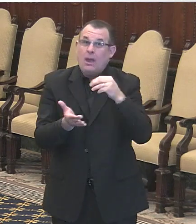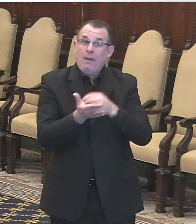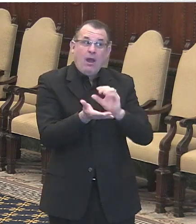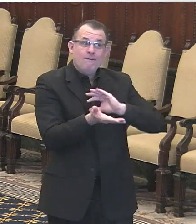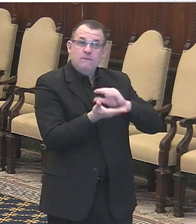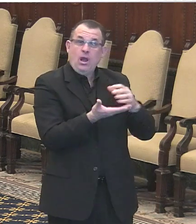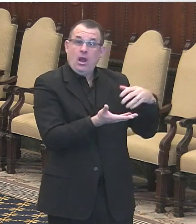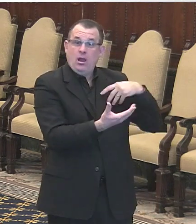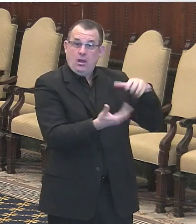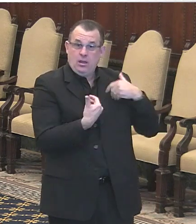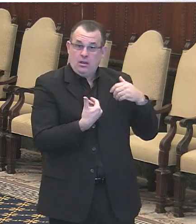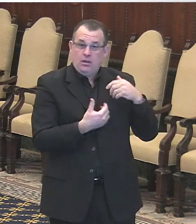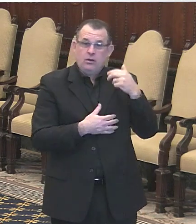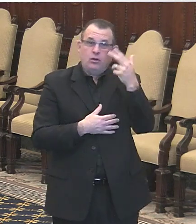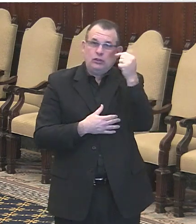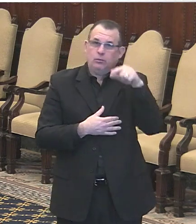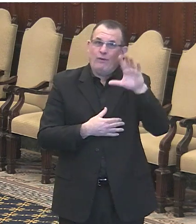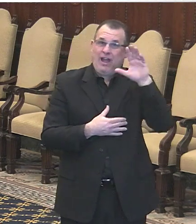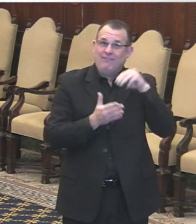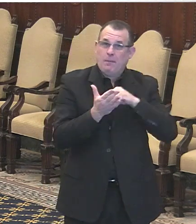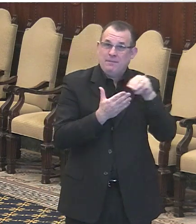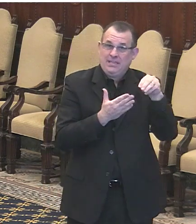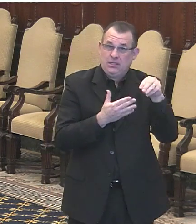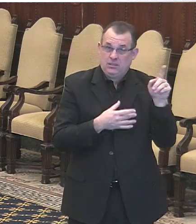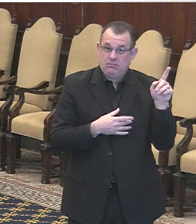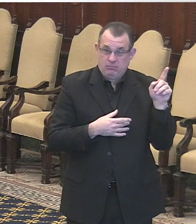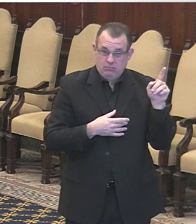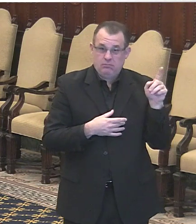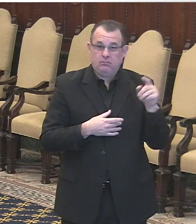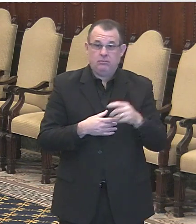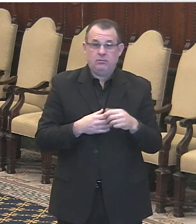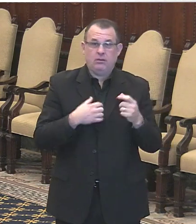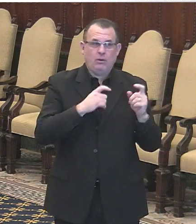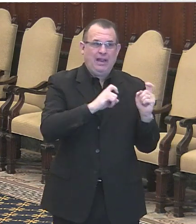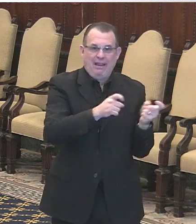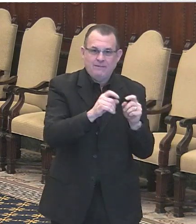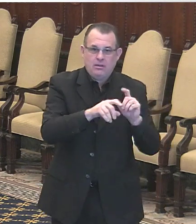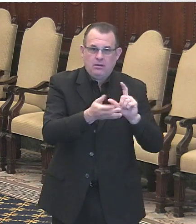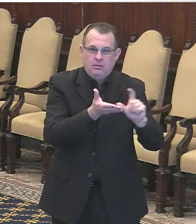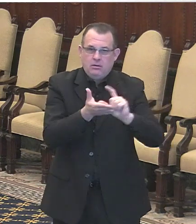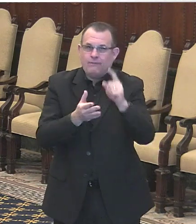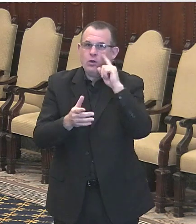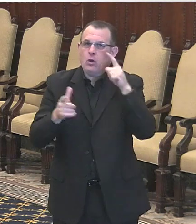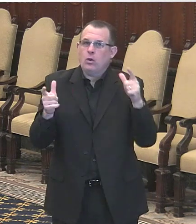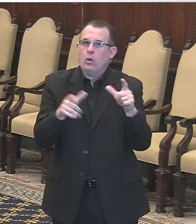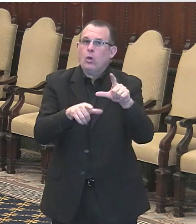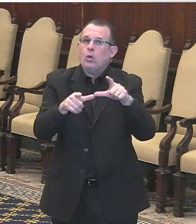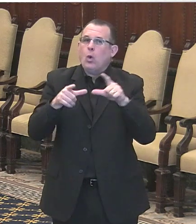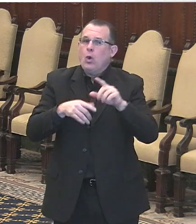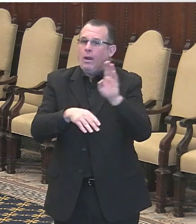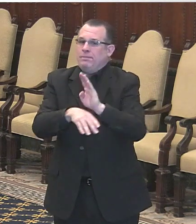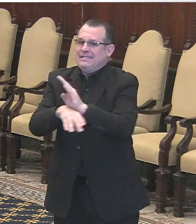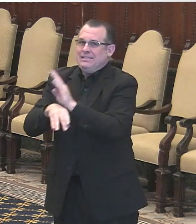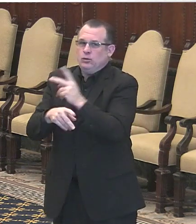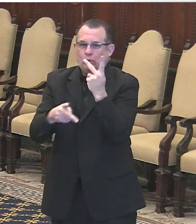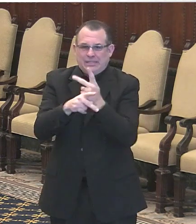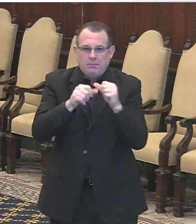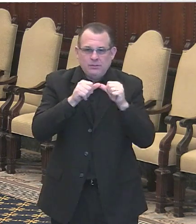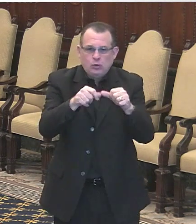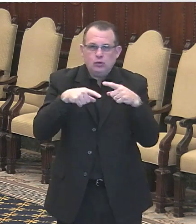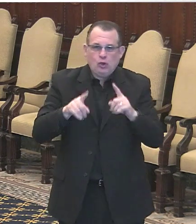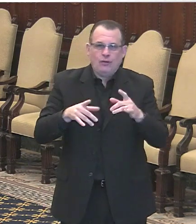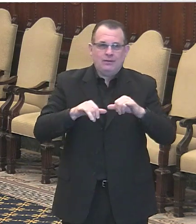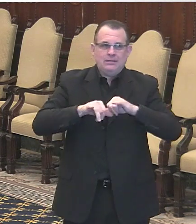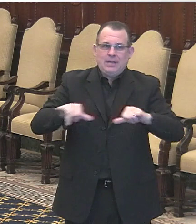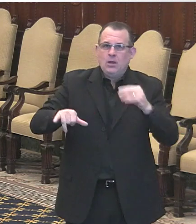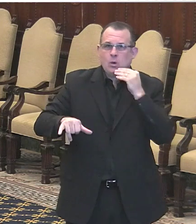million will go to these local businesses and help them weather the storm as we continue under a stay-at-home order and begin to prepare for a